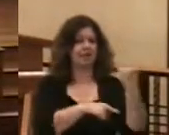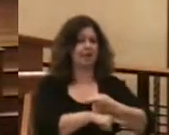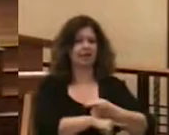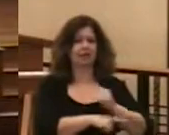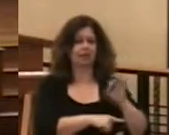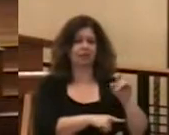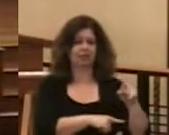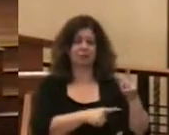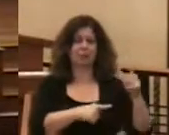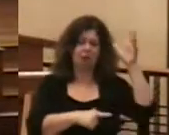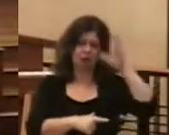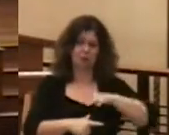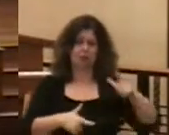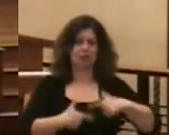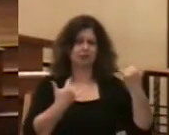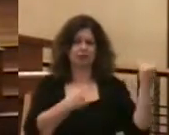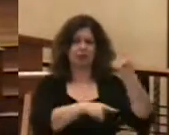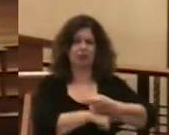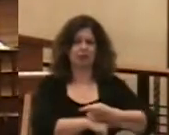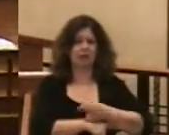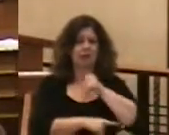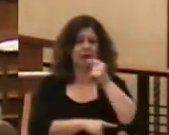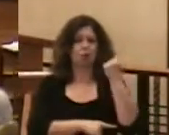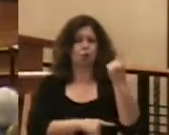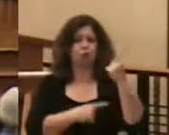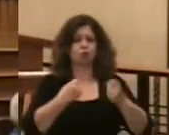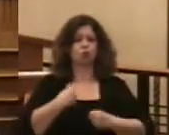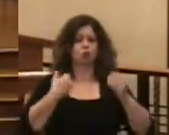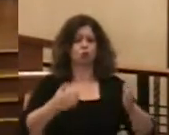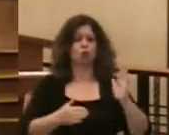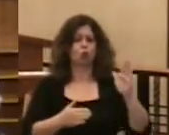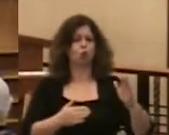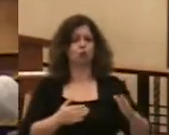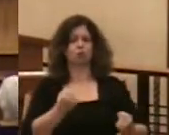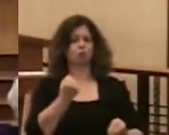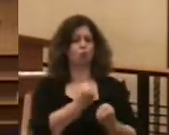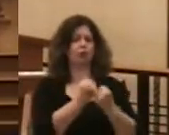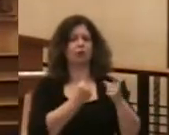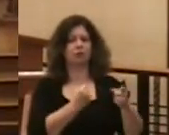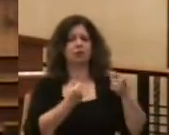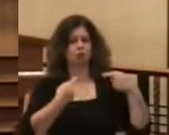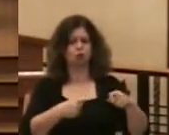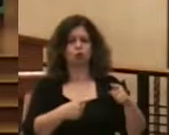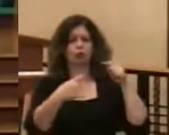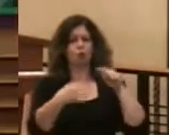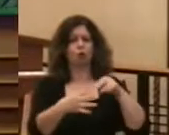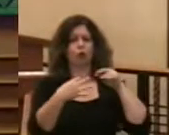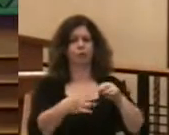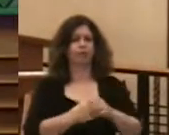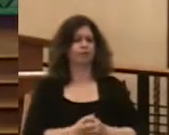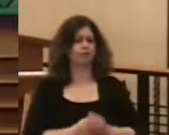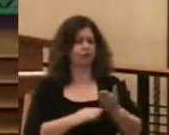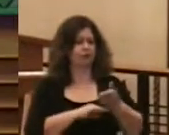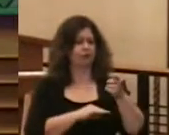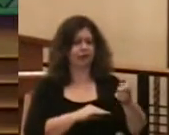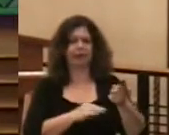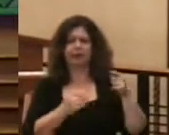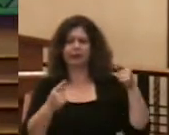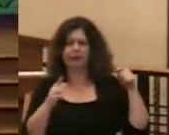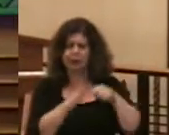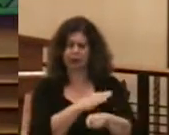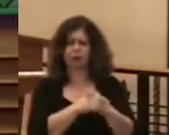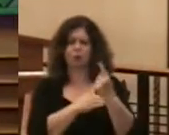gifts. There is not one soldier who would stand up for David in battle after David had killed one of their